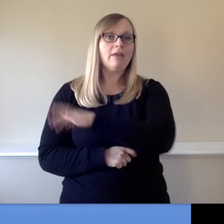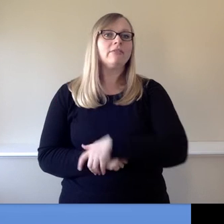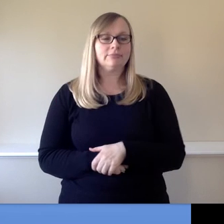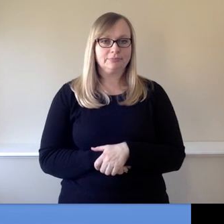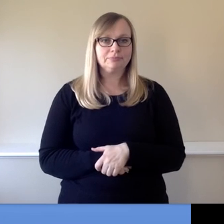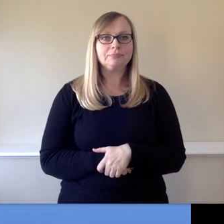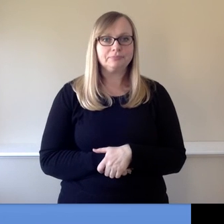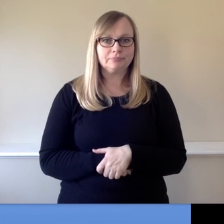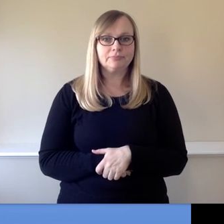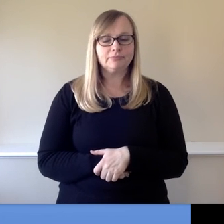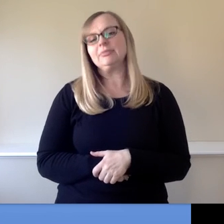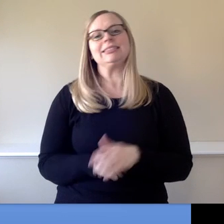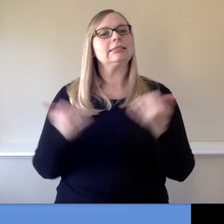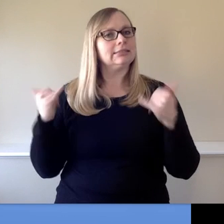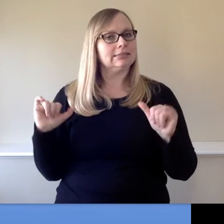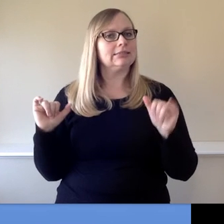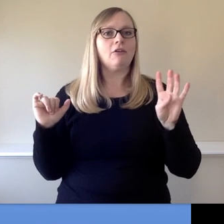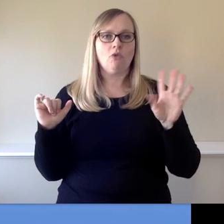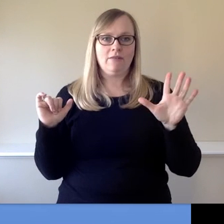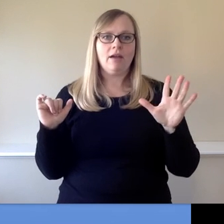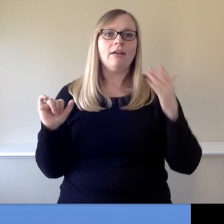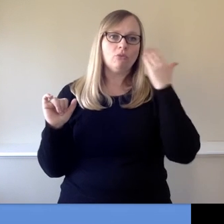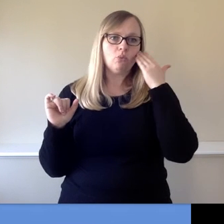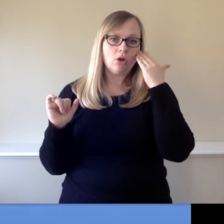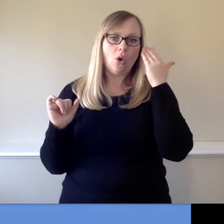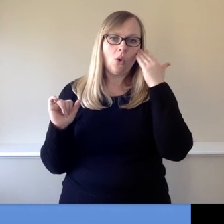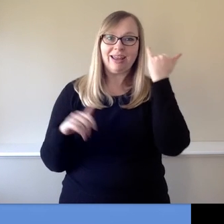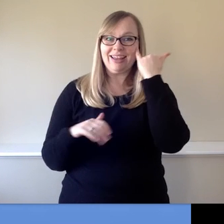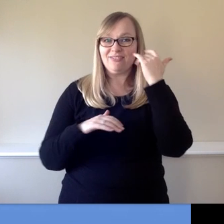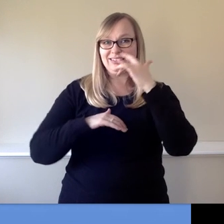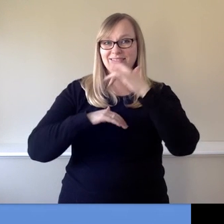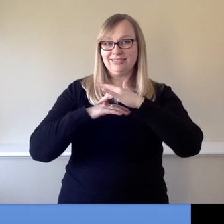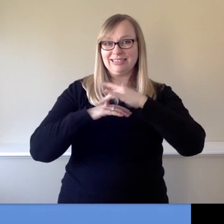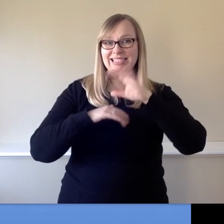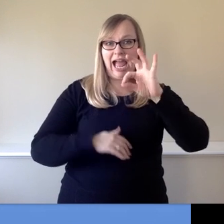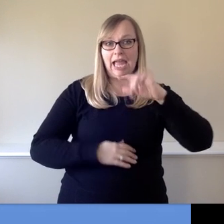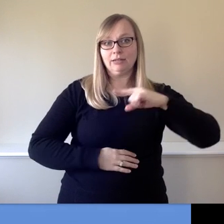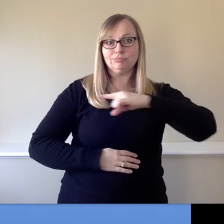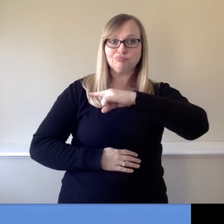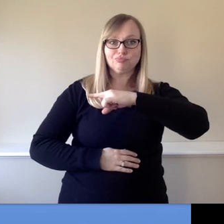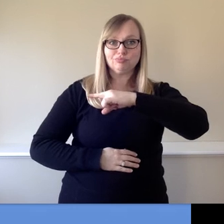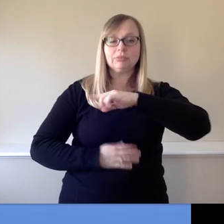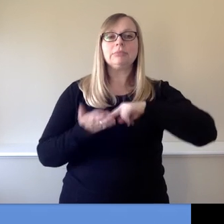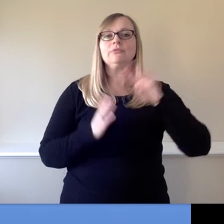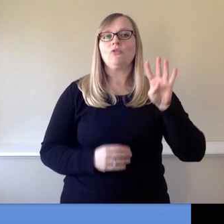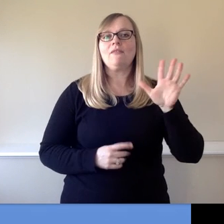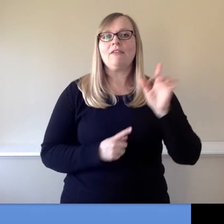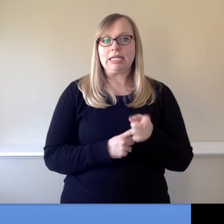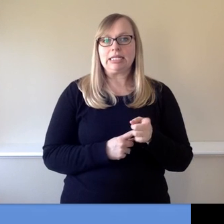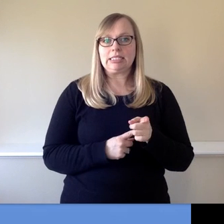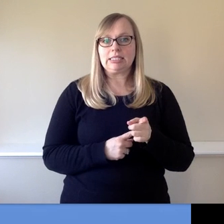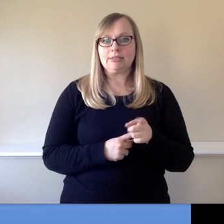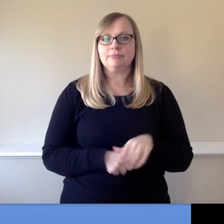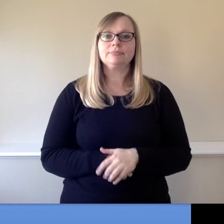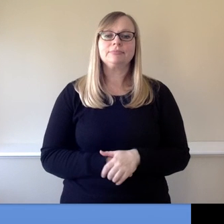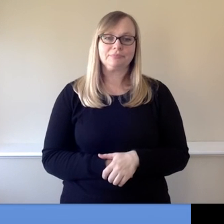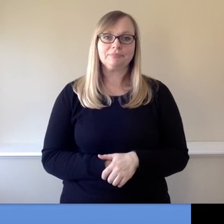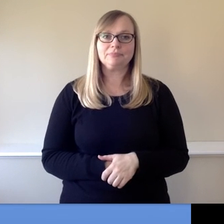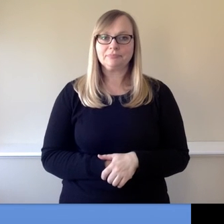45. Still 45, so we know if it's pointed at the 9, we can memorize that. So the time on the bottom clock